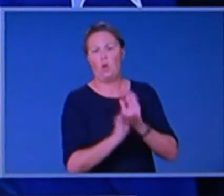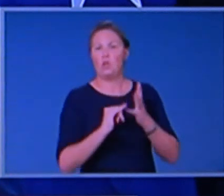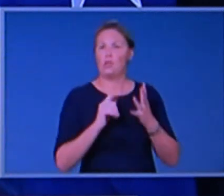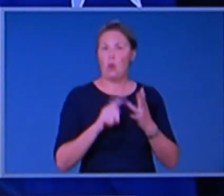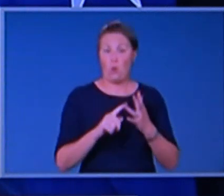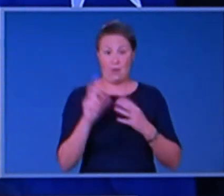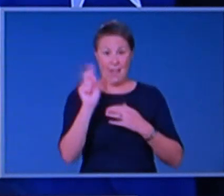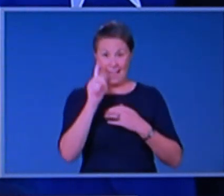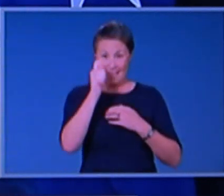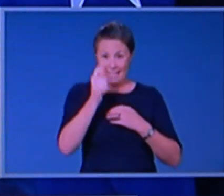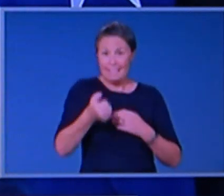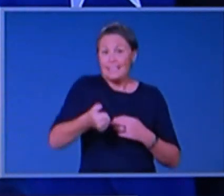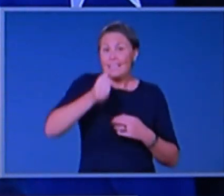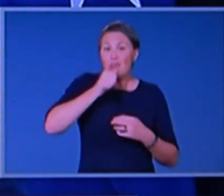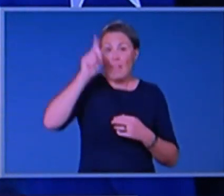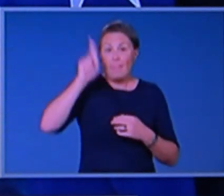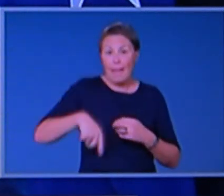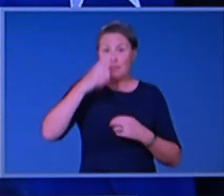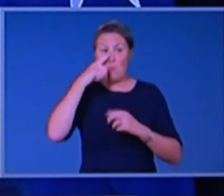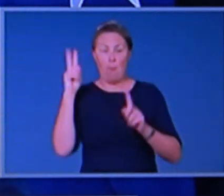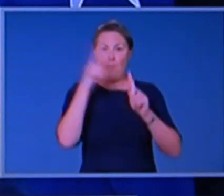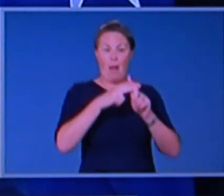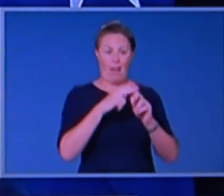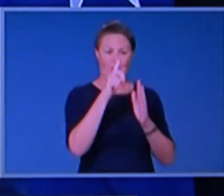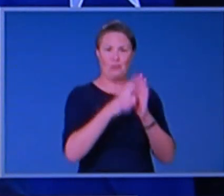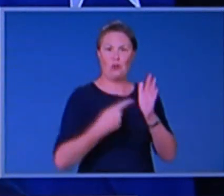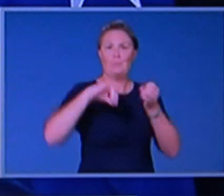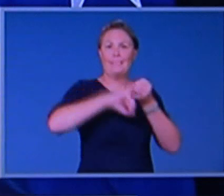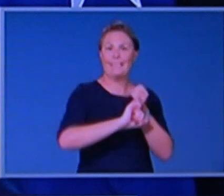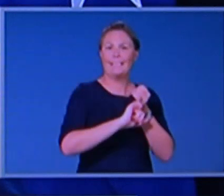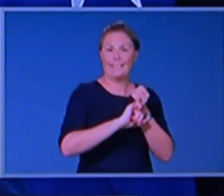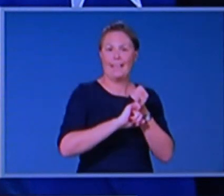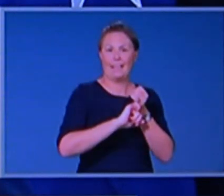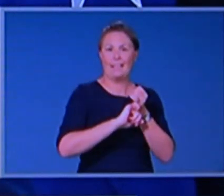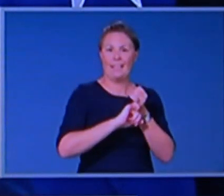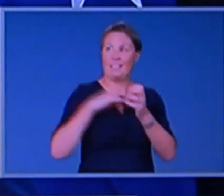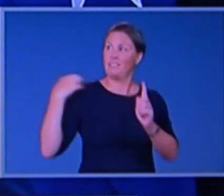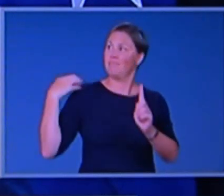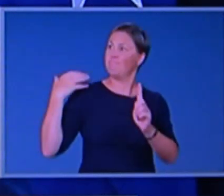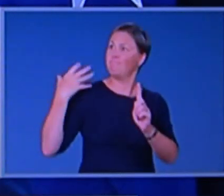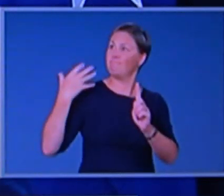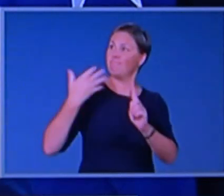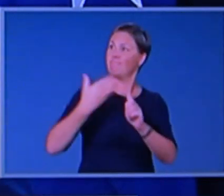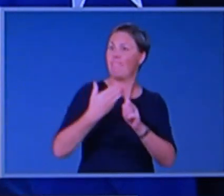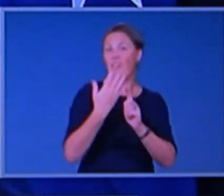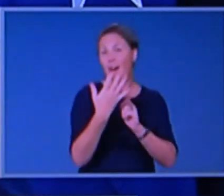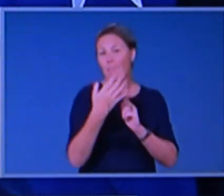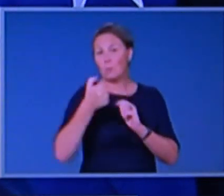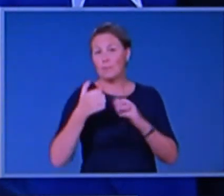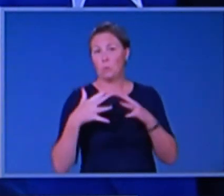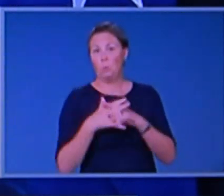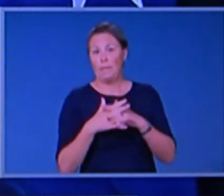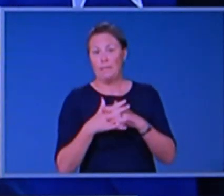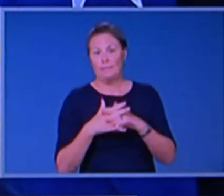almost 600,000 claims for JobSeeker over these last 5 or so weeks, which has been quite an